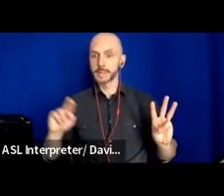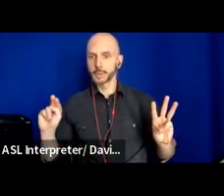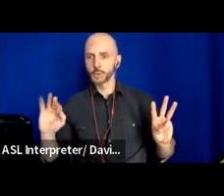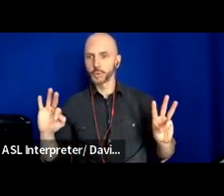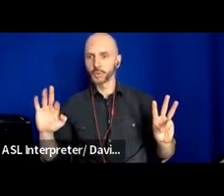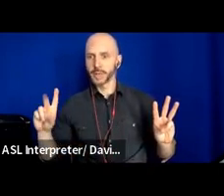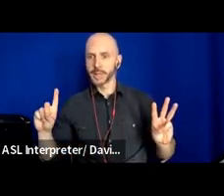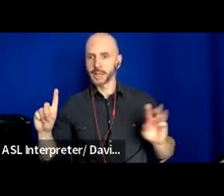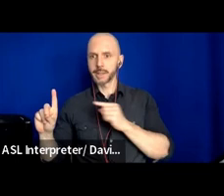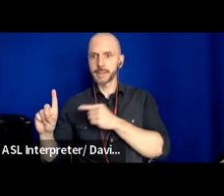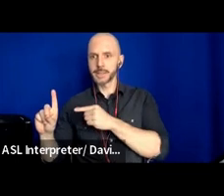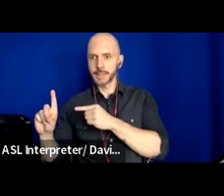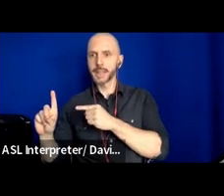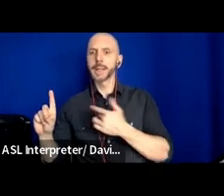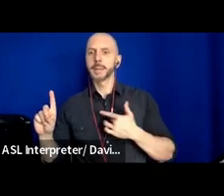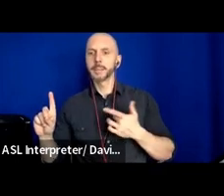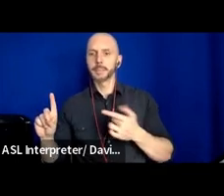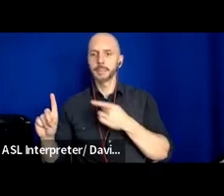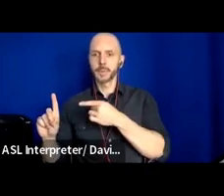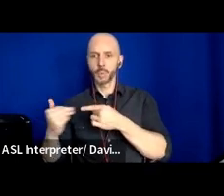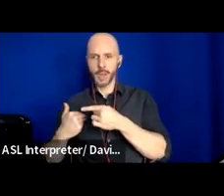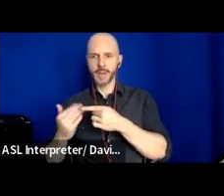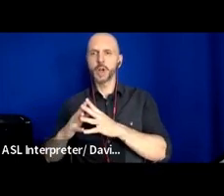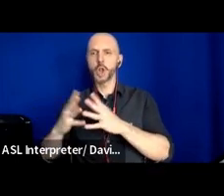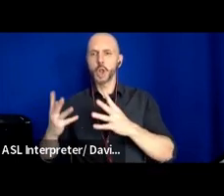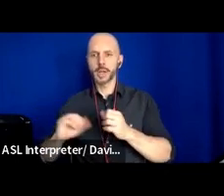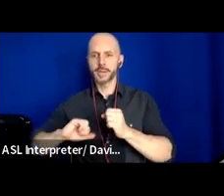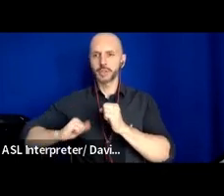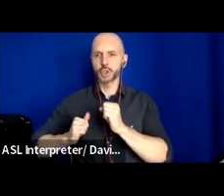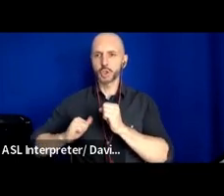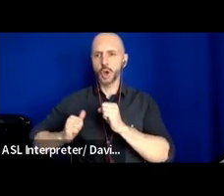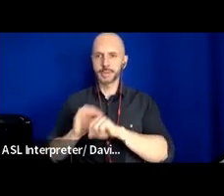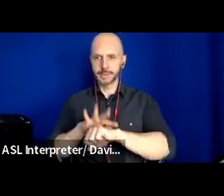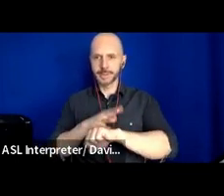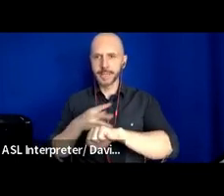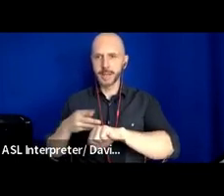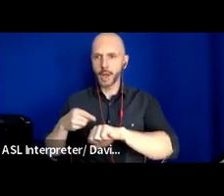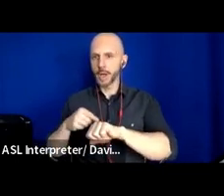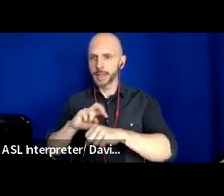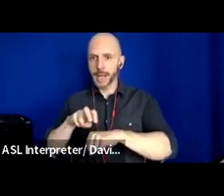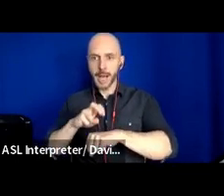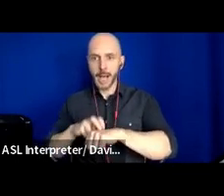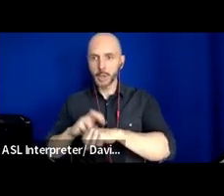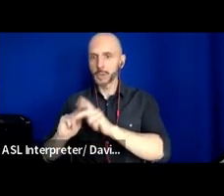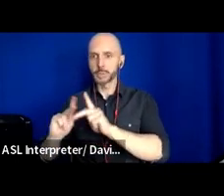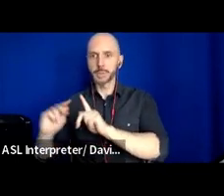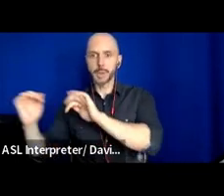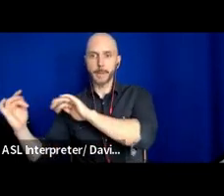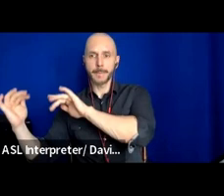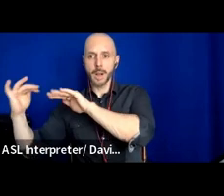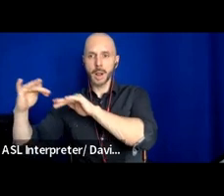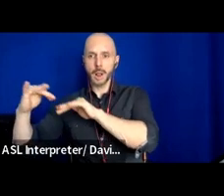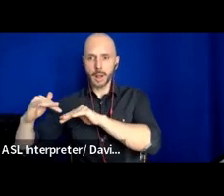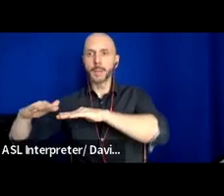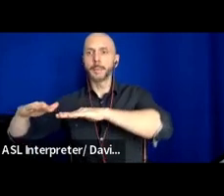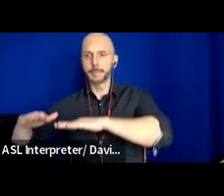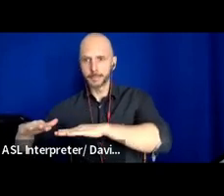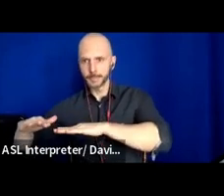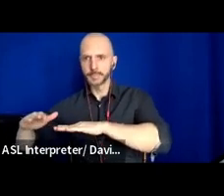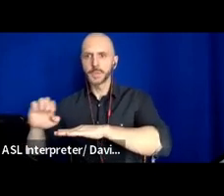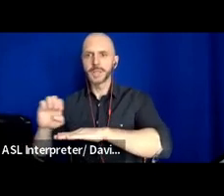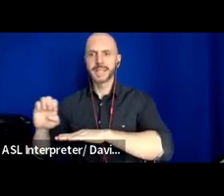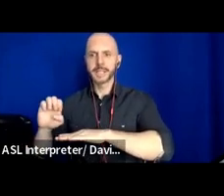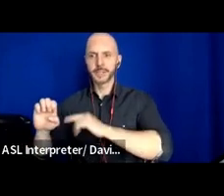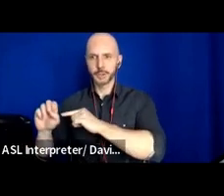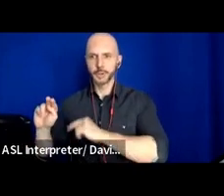of Irish, Scots and, Welsh folks who settled in those parts of the world of this country,